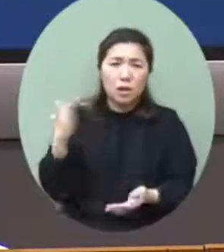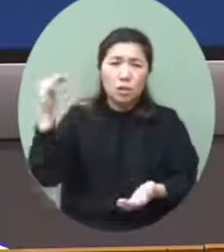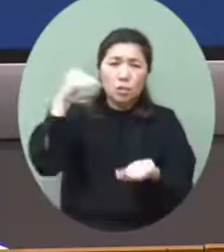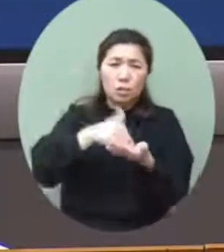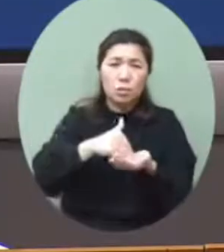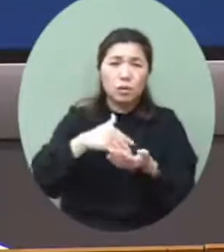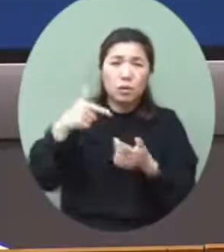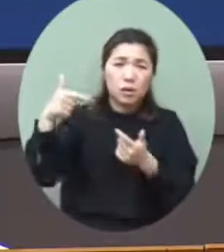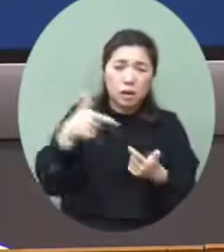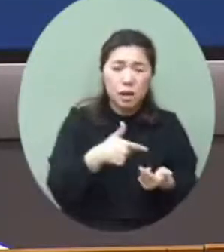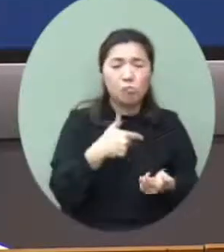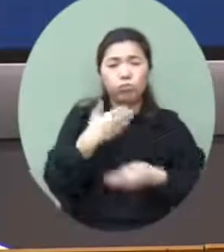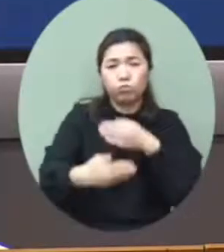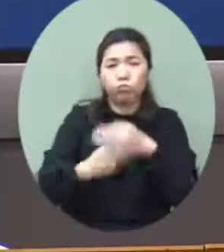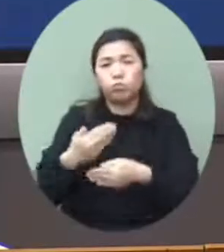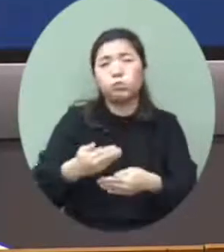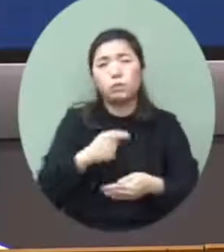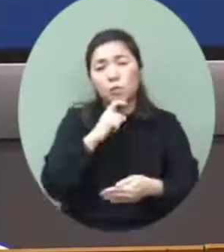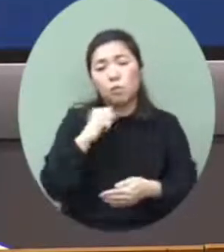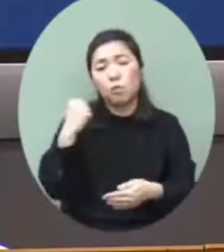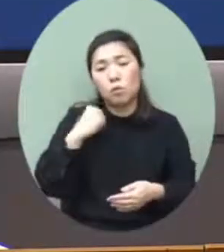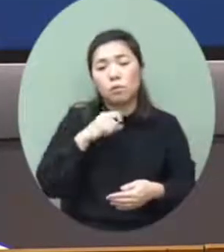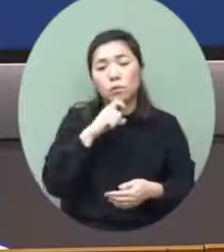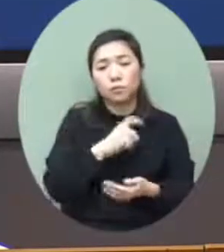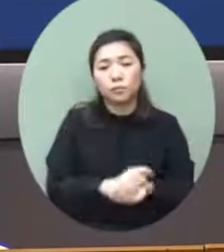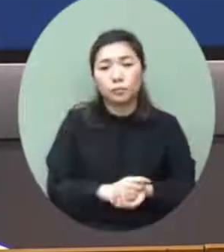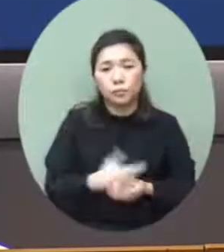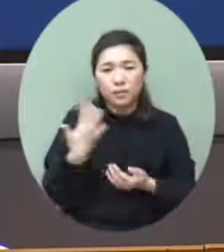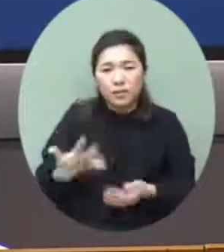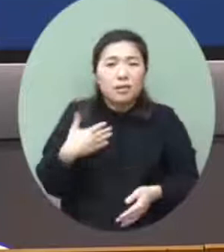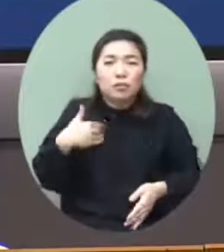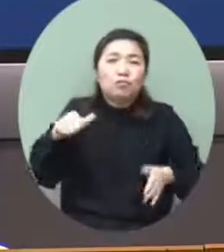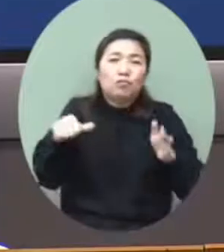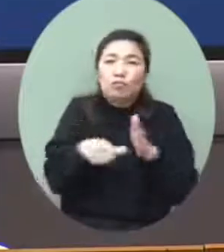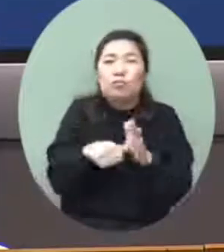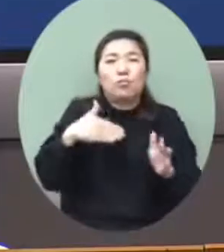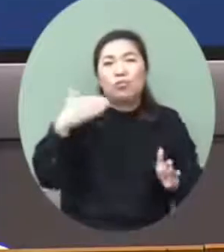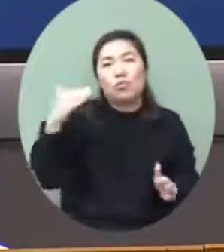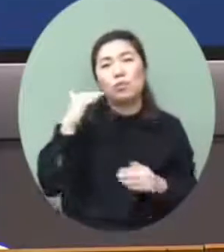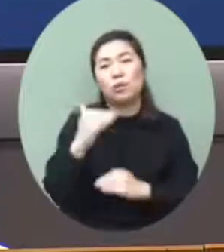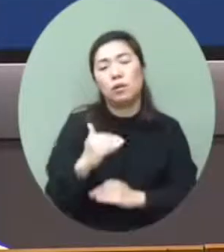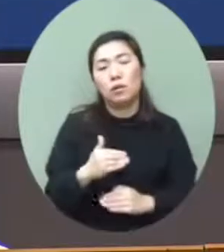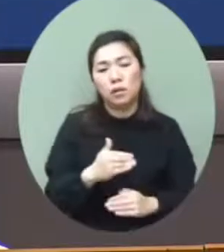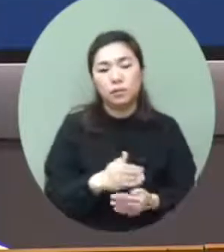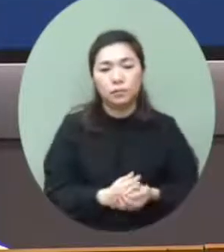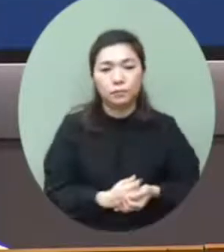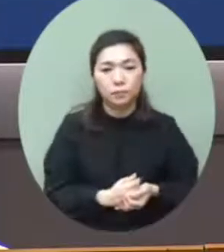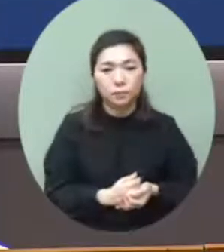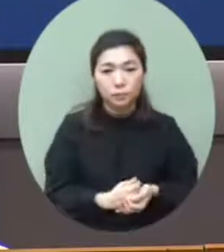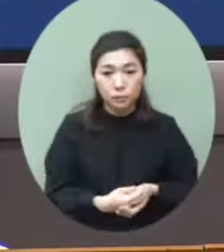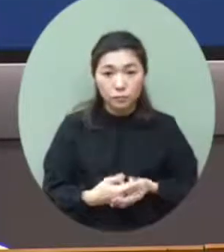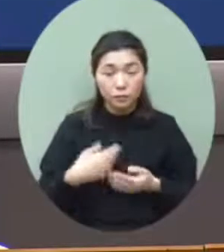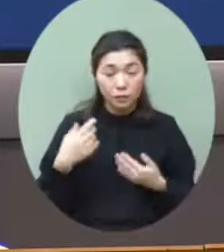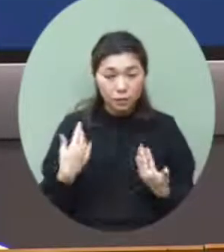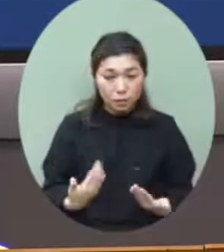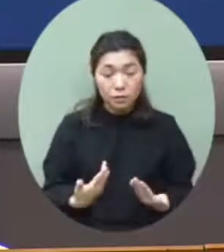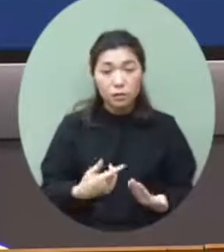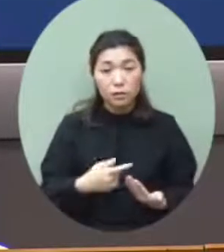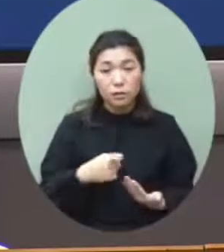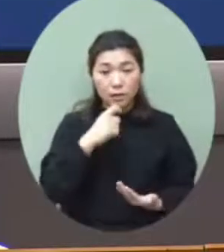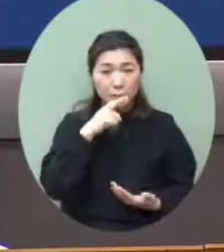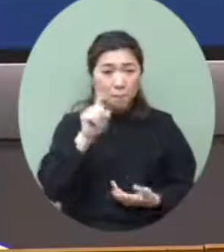possible. And our crematoriums are working day and night, and they are already